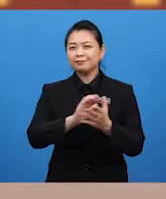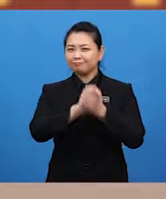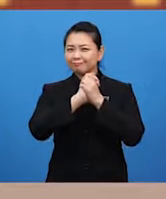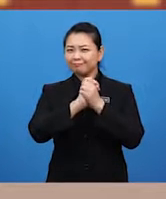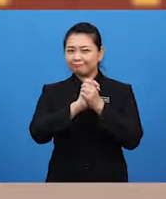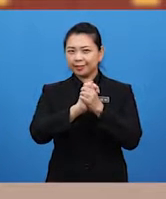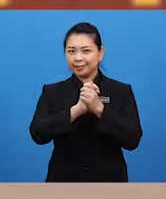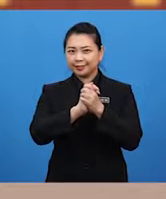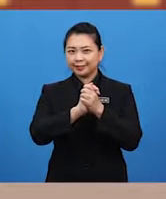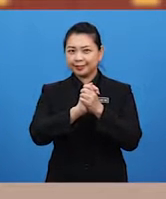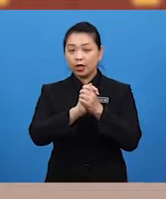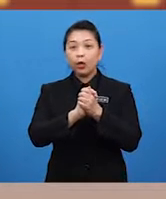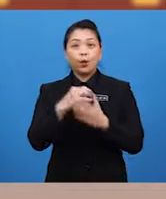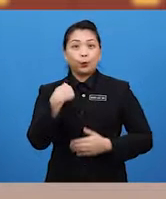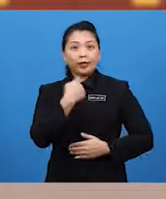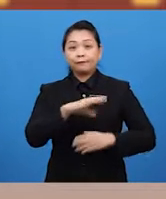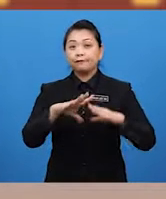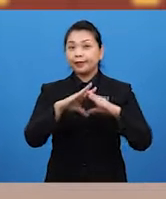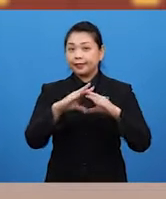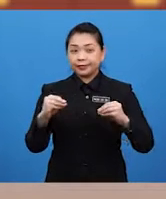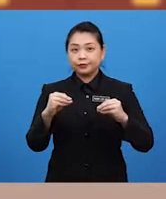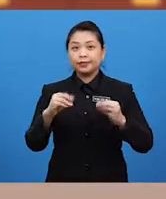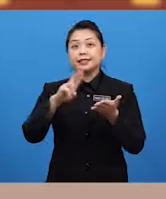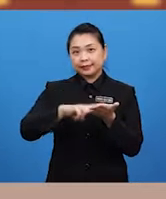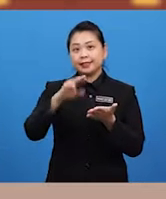Congratulations! We've finished reading the poem.